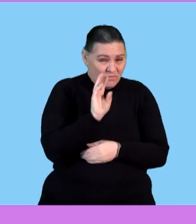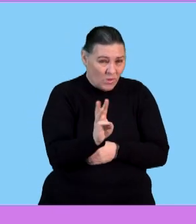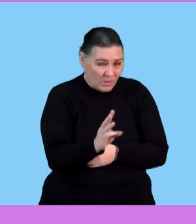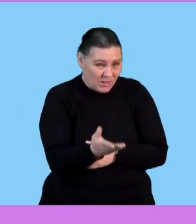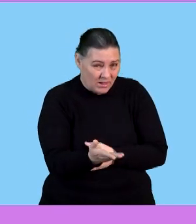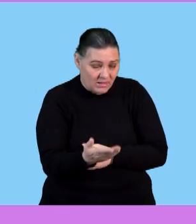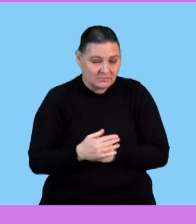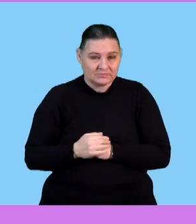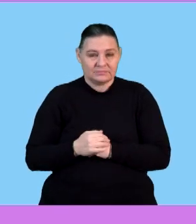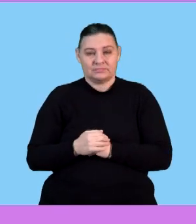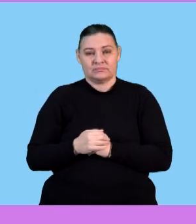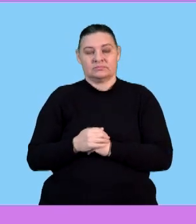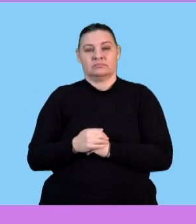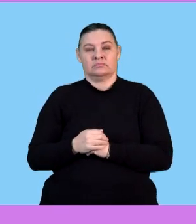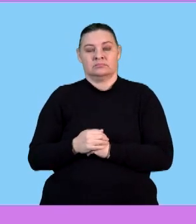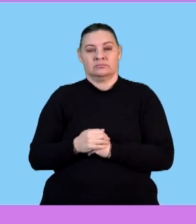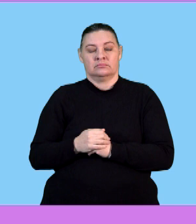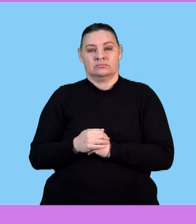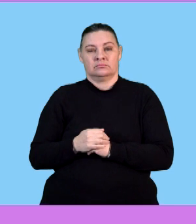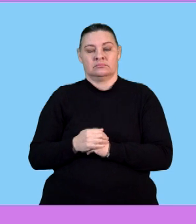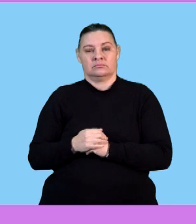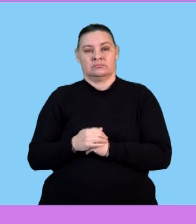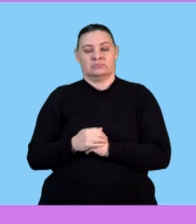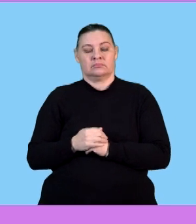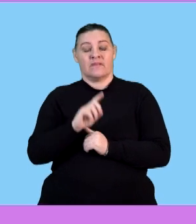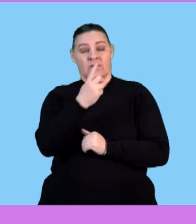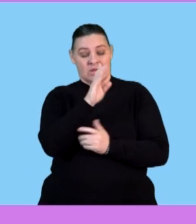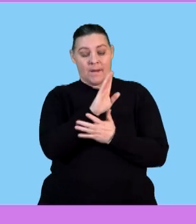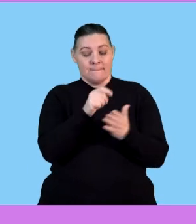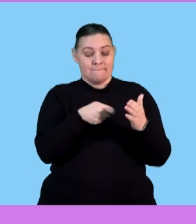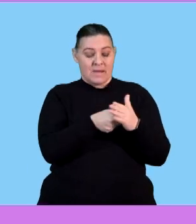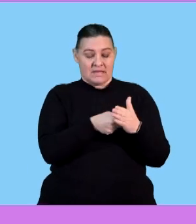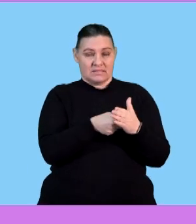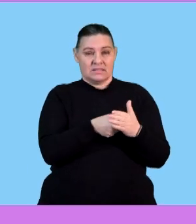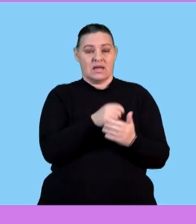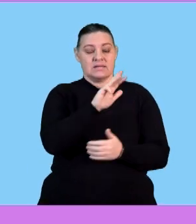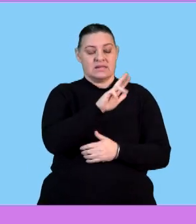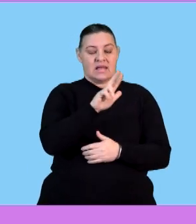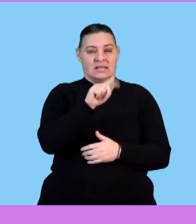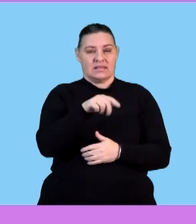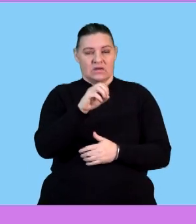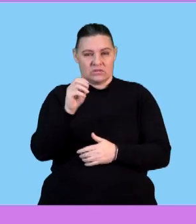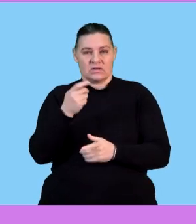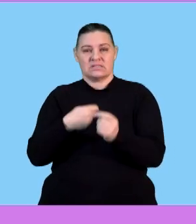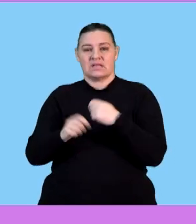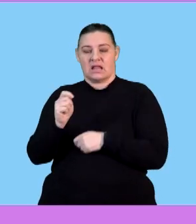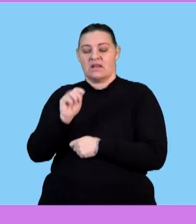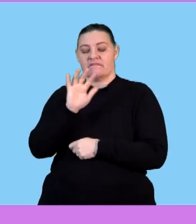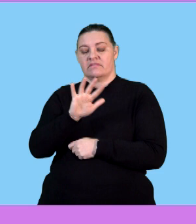just take note of this part here. Okay, it says he bought his car for 98,000 Rand and sells it